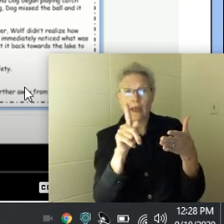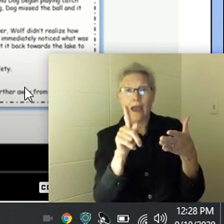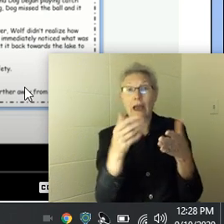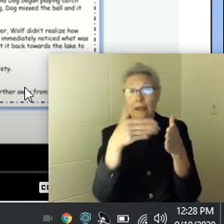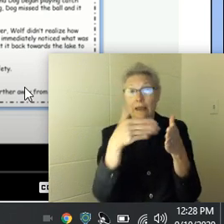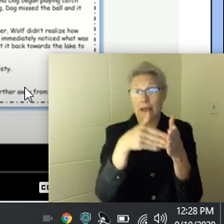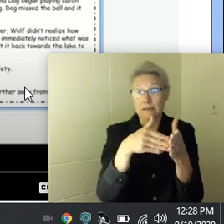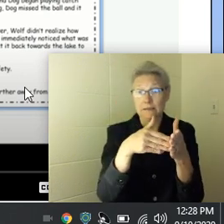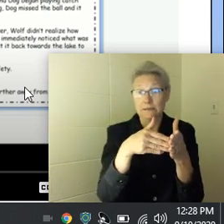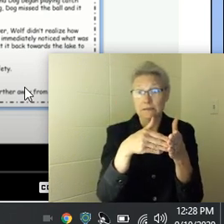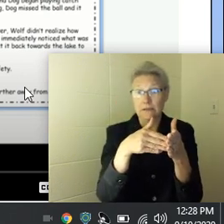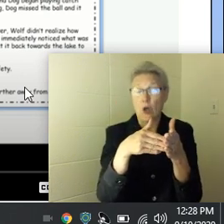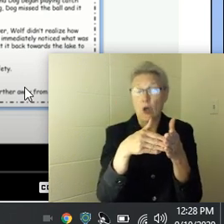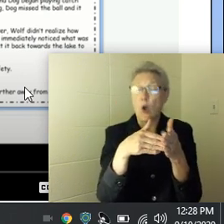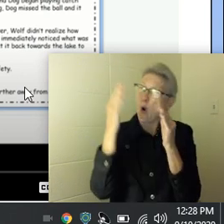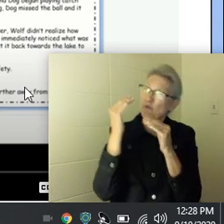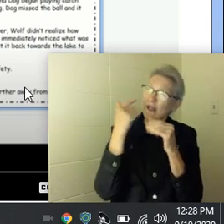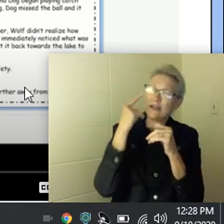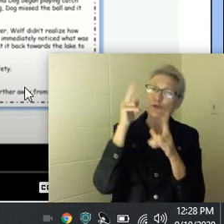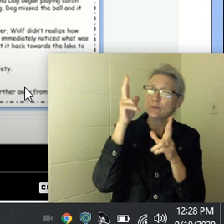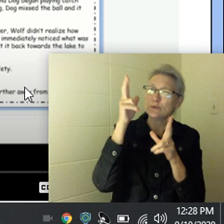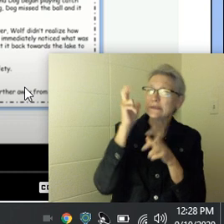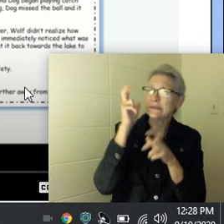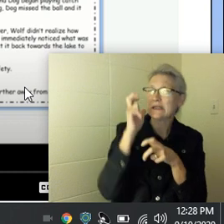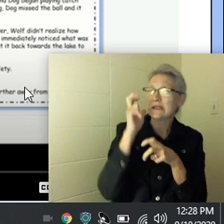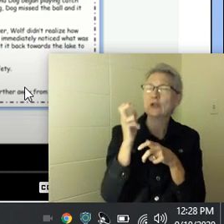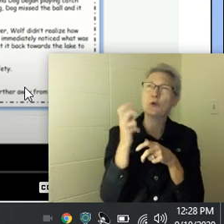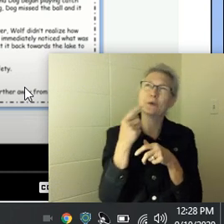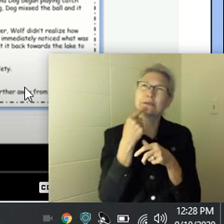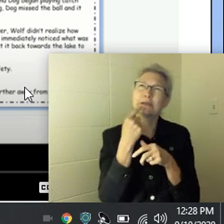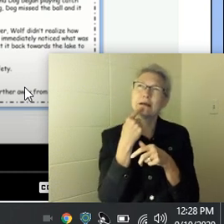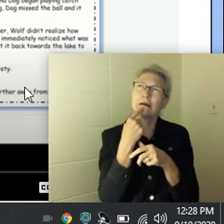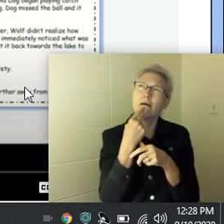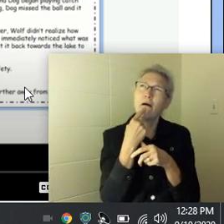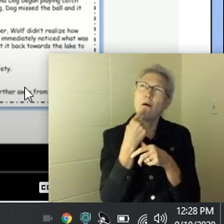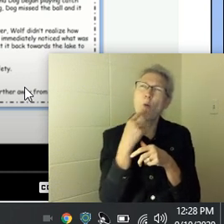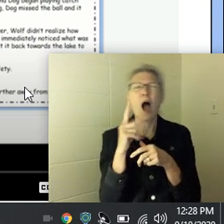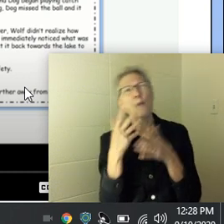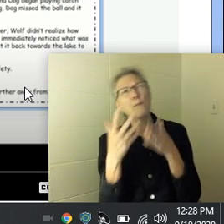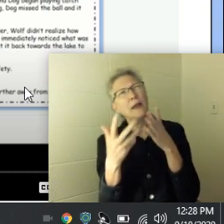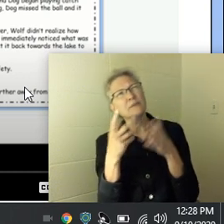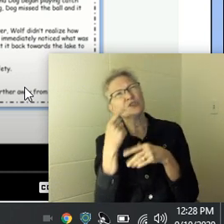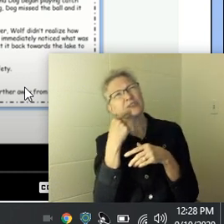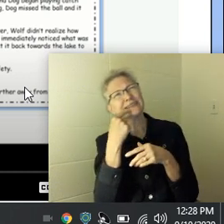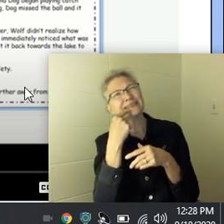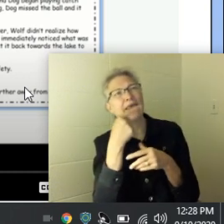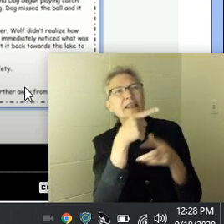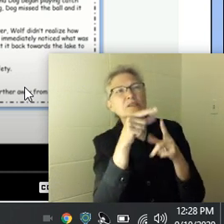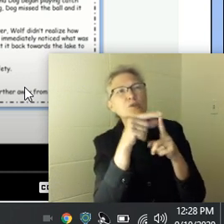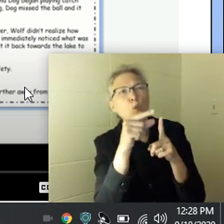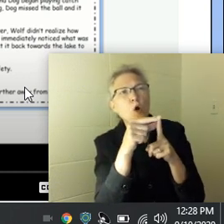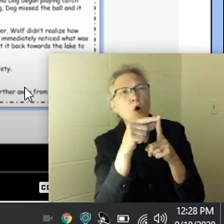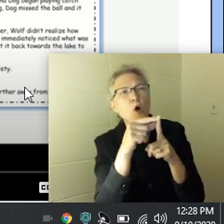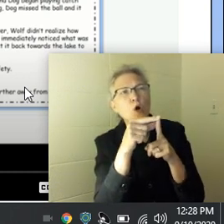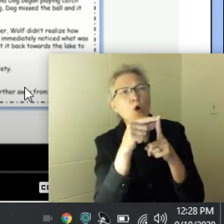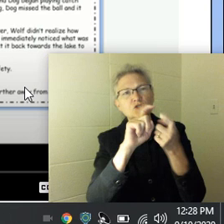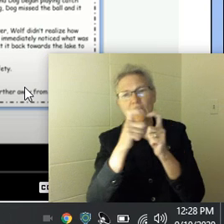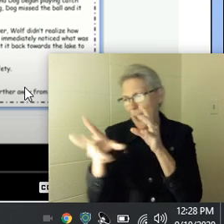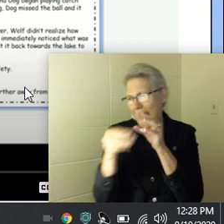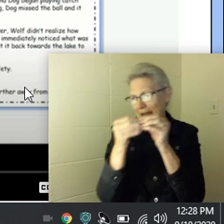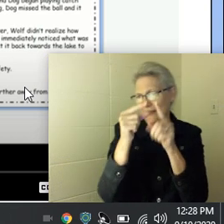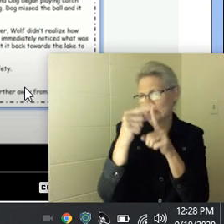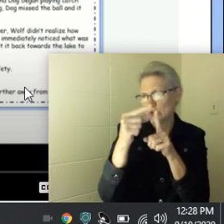Again, hopefully as you were listening, you were saying, "Oh my goodness, maybe she could have said this or added this